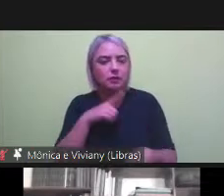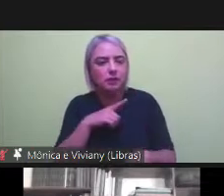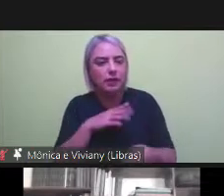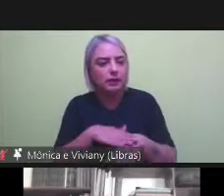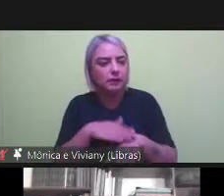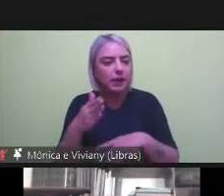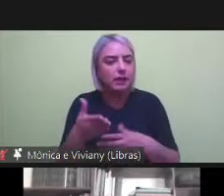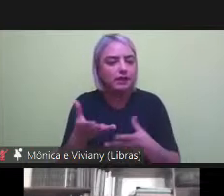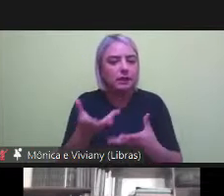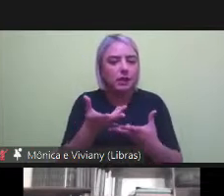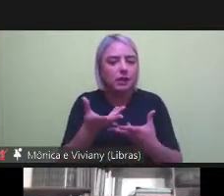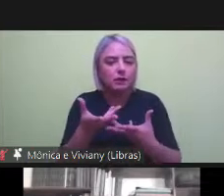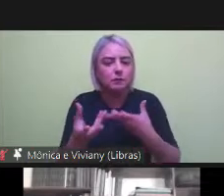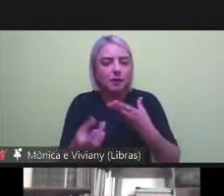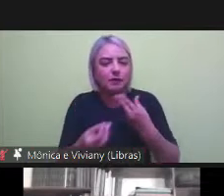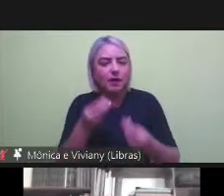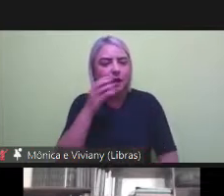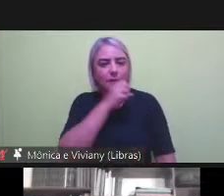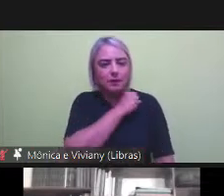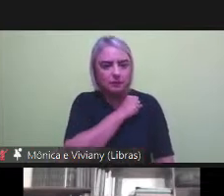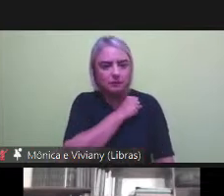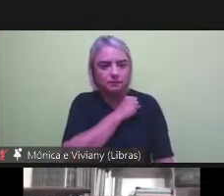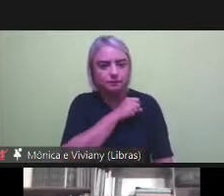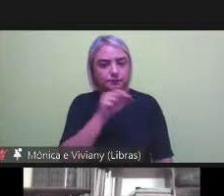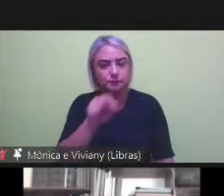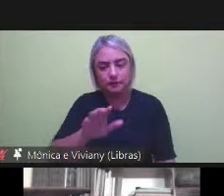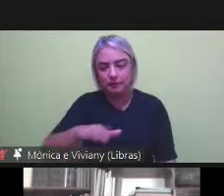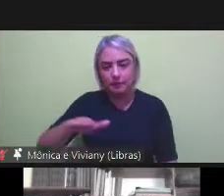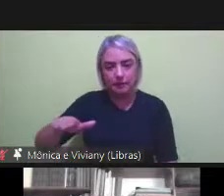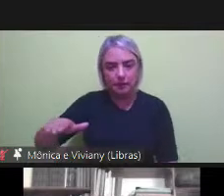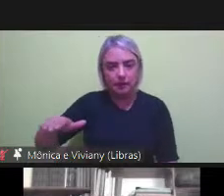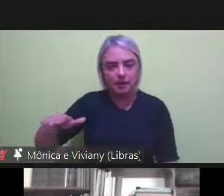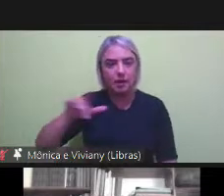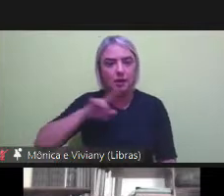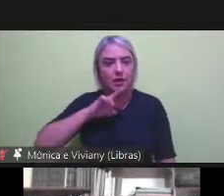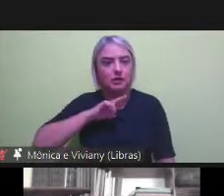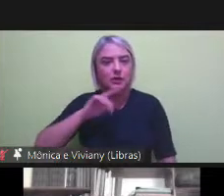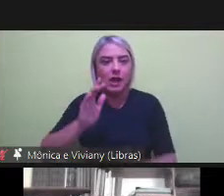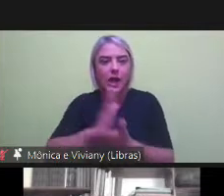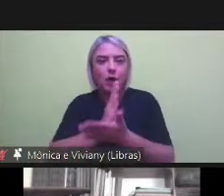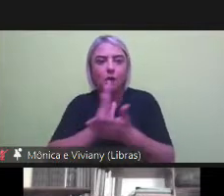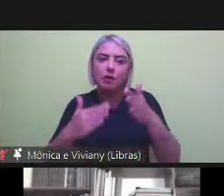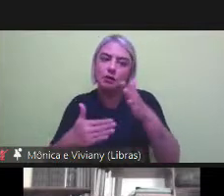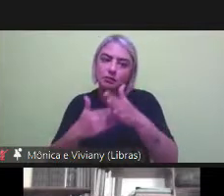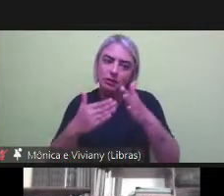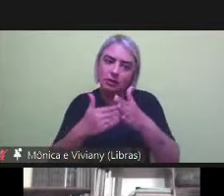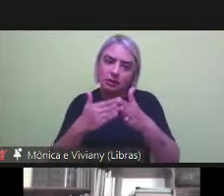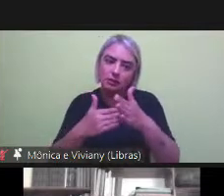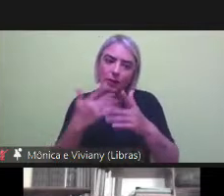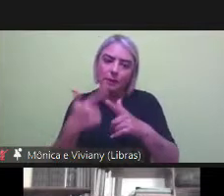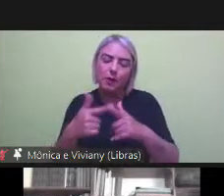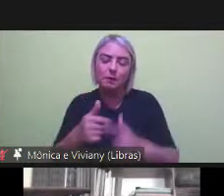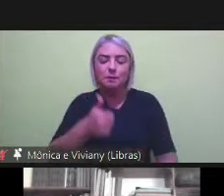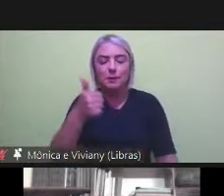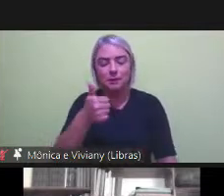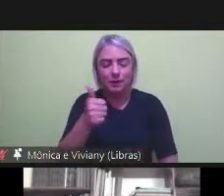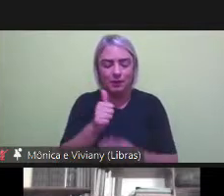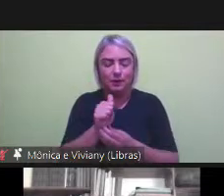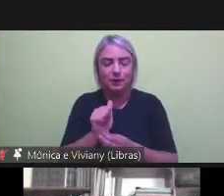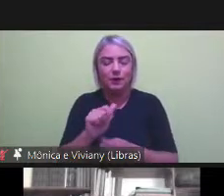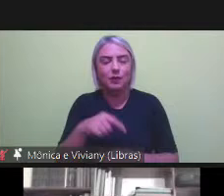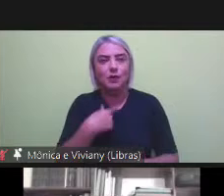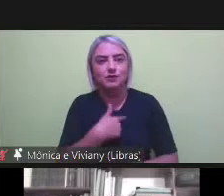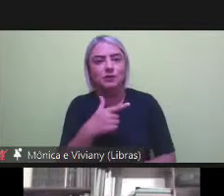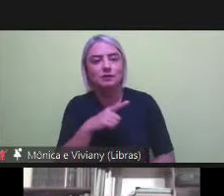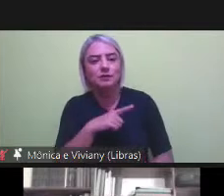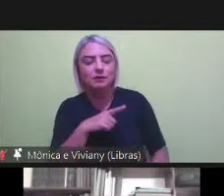were more internalized, were better internalized. But when it comes to kids, there were some limitations. First,